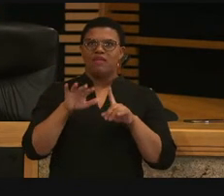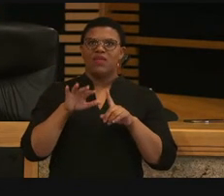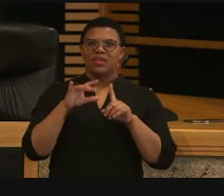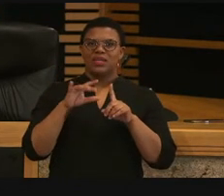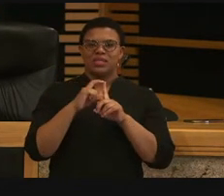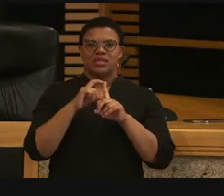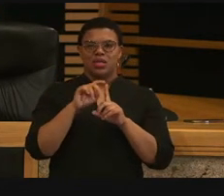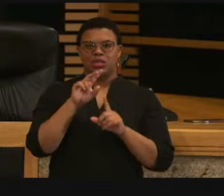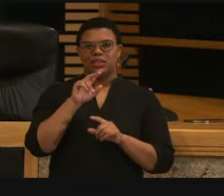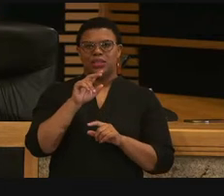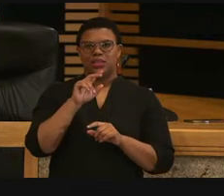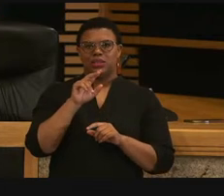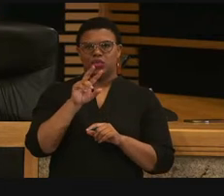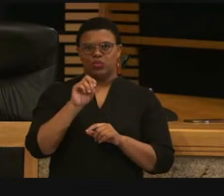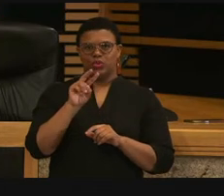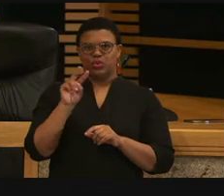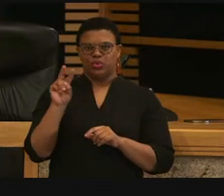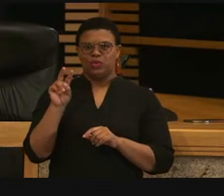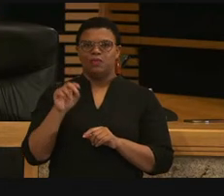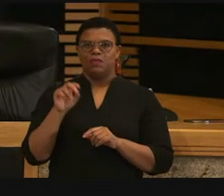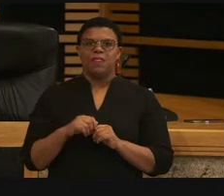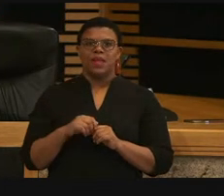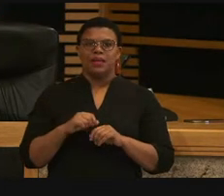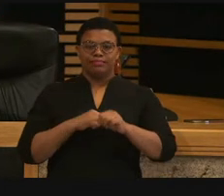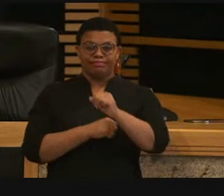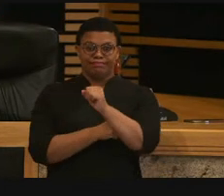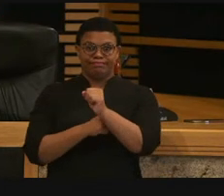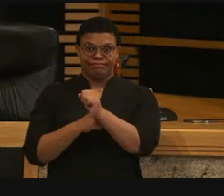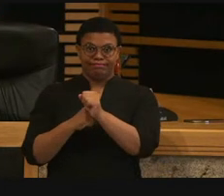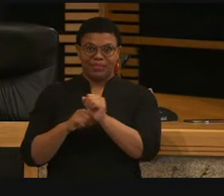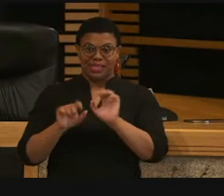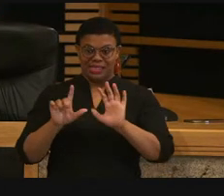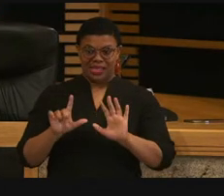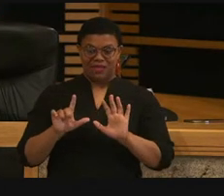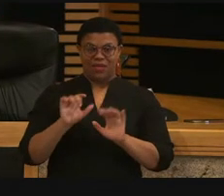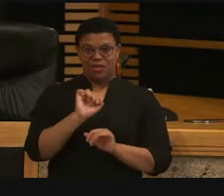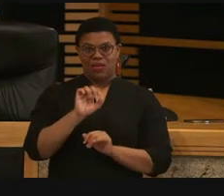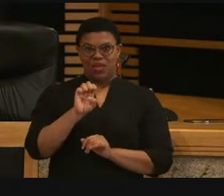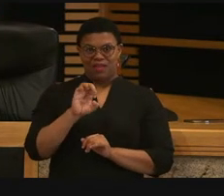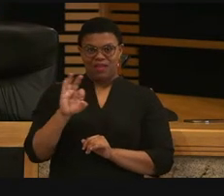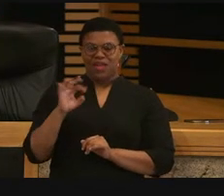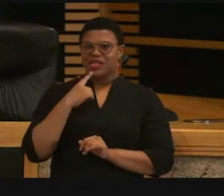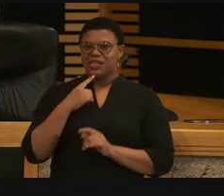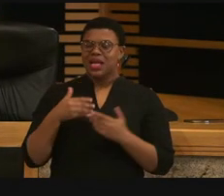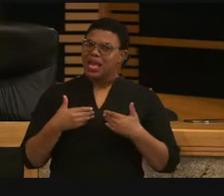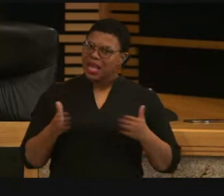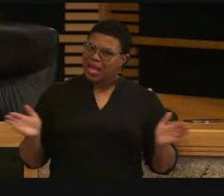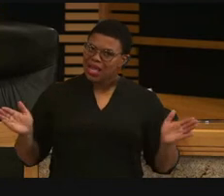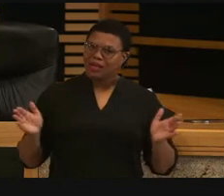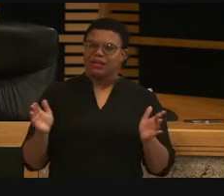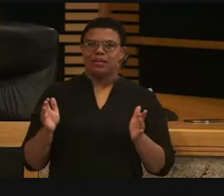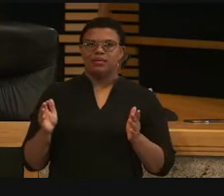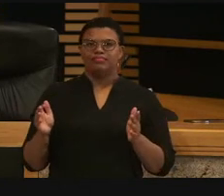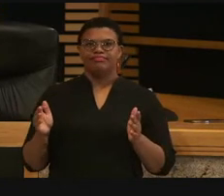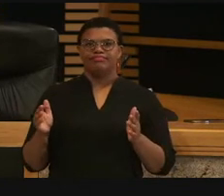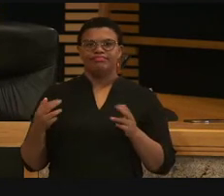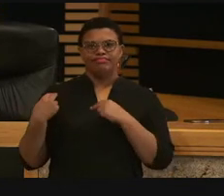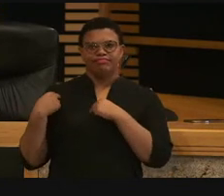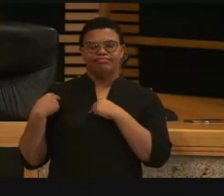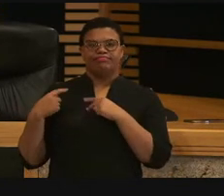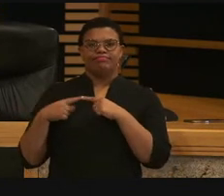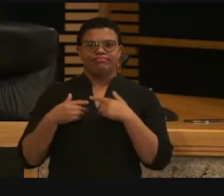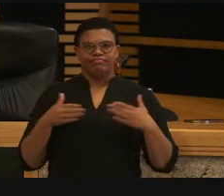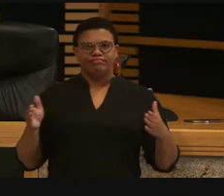December 2022. Cardinal Pillar 7 of the EFF, open accountability, corrupt-free government and